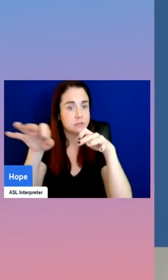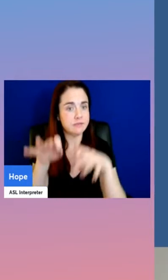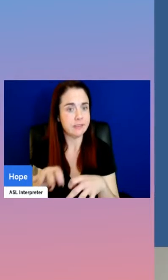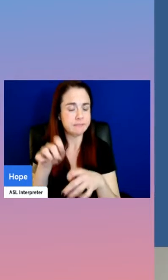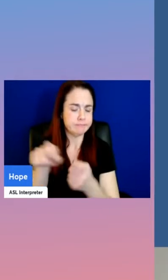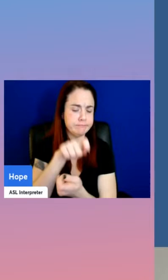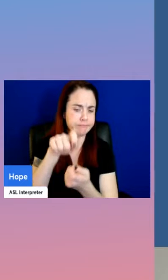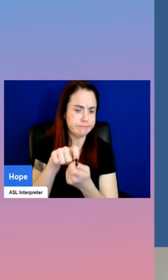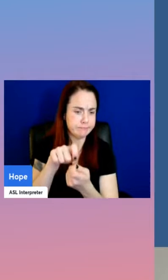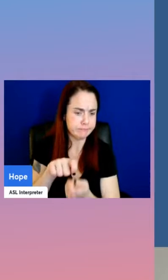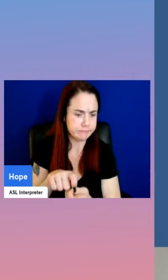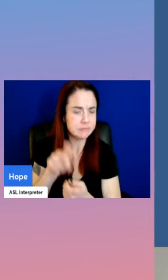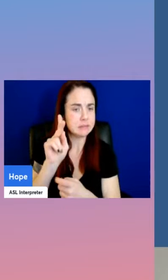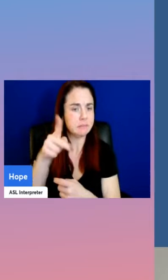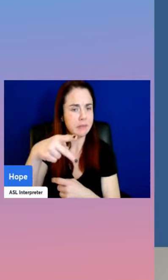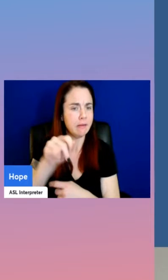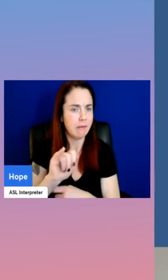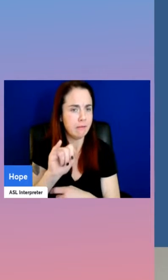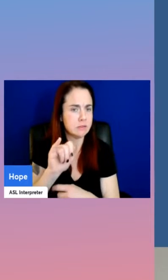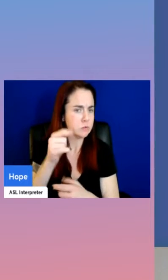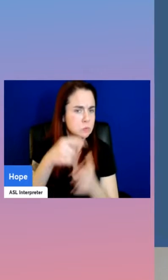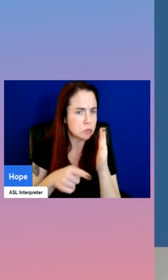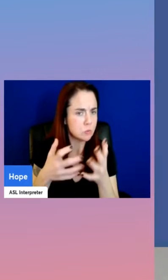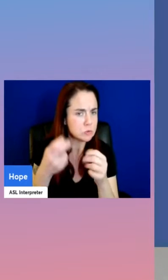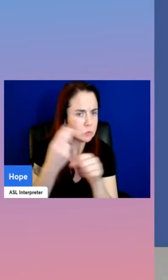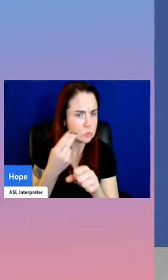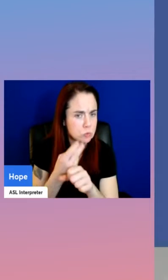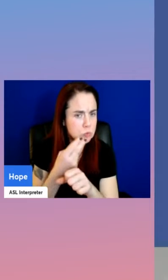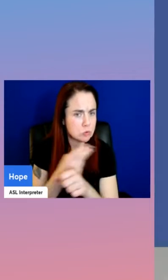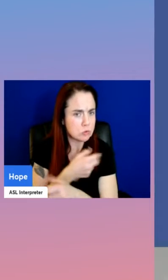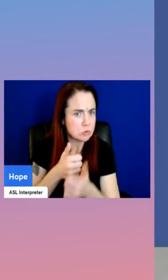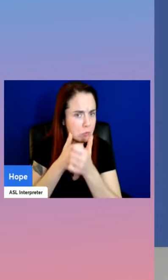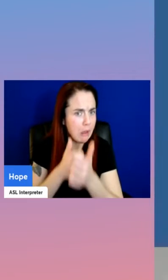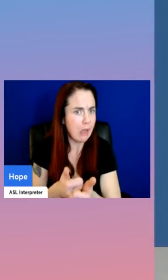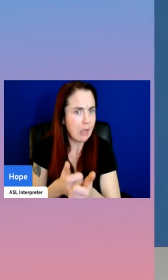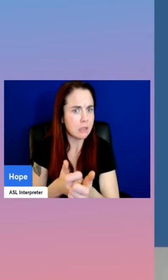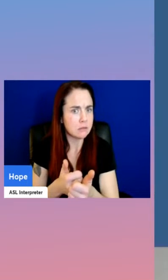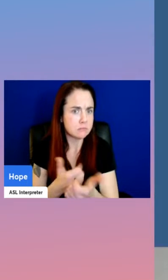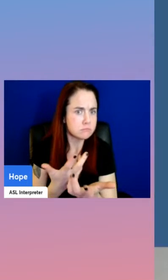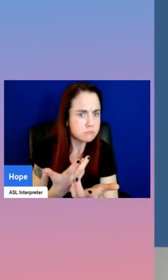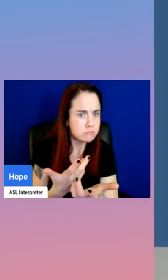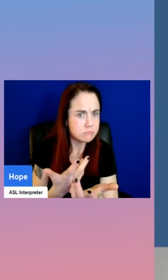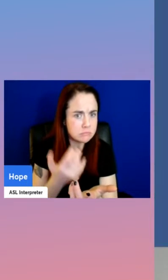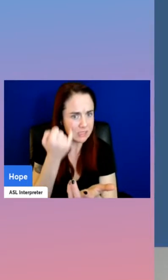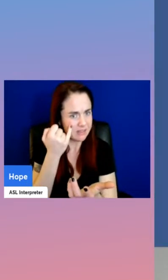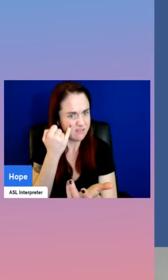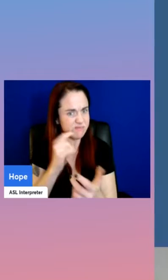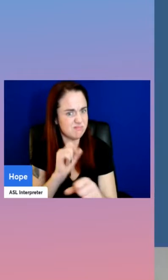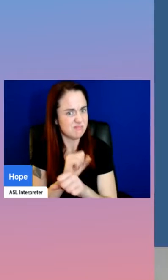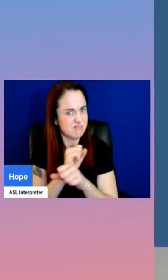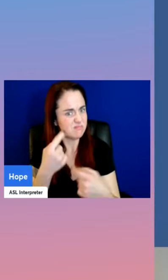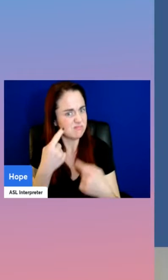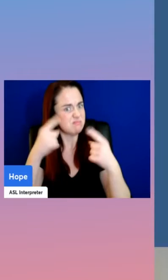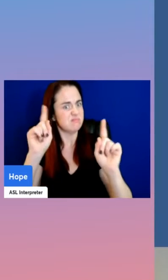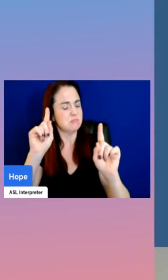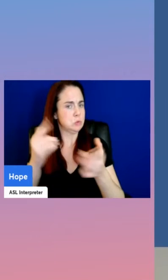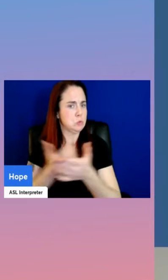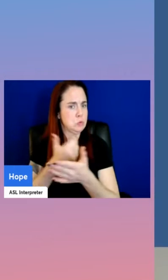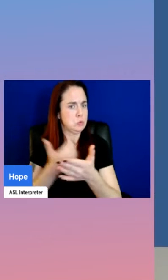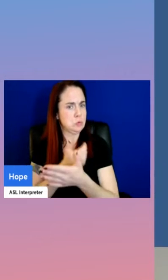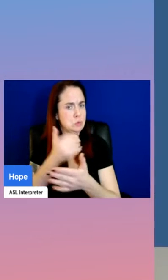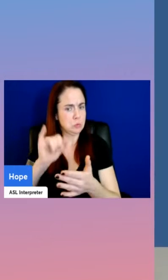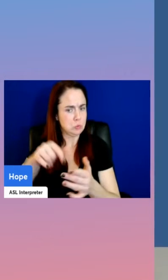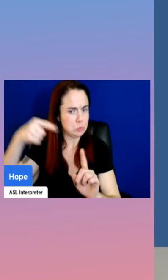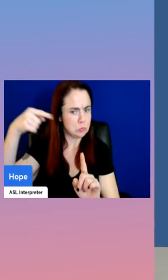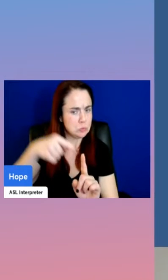KPIs do we want to use to track how well we are doing with this new initiative. What's the limits